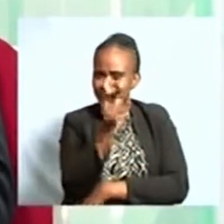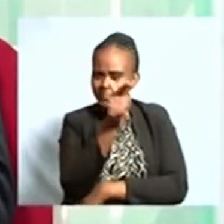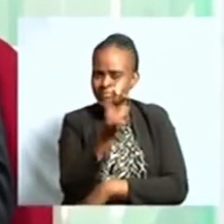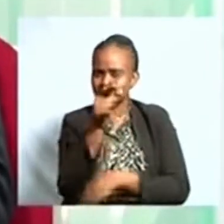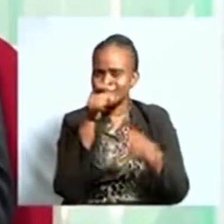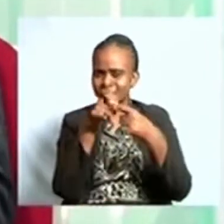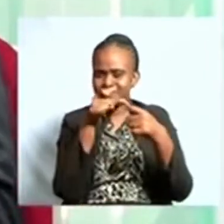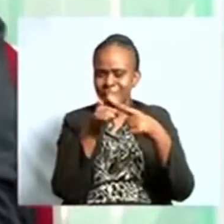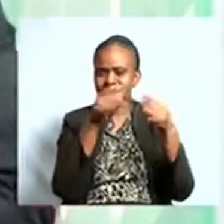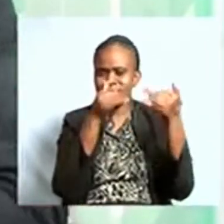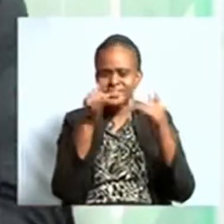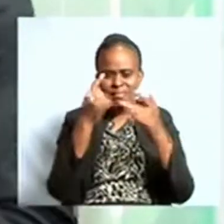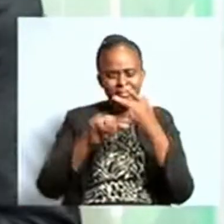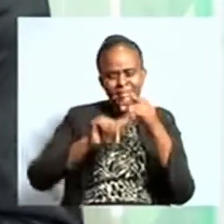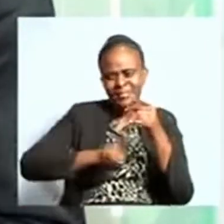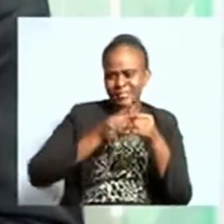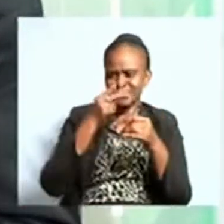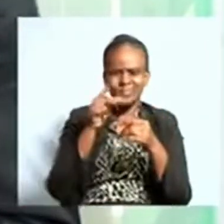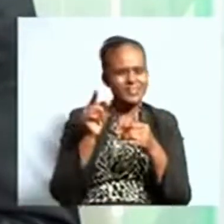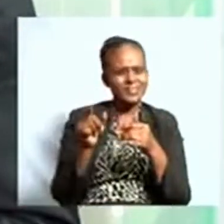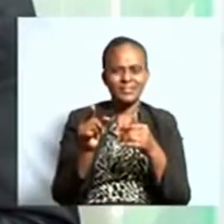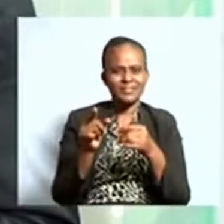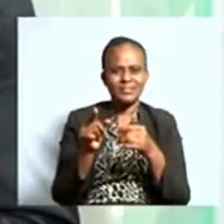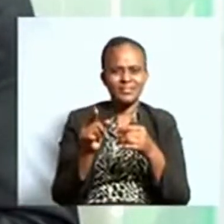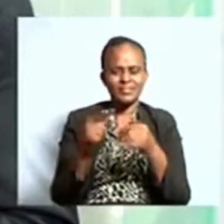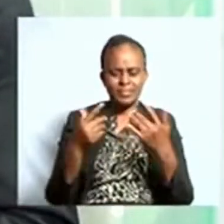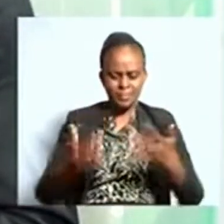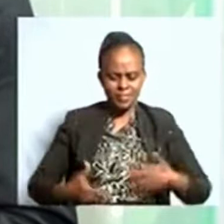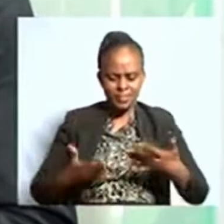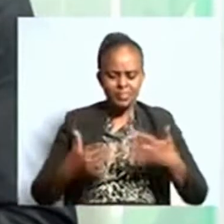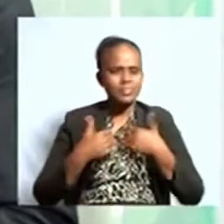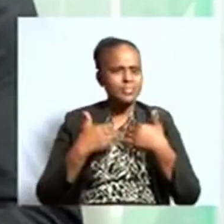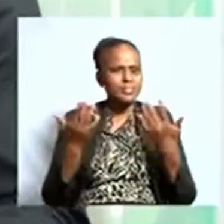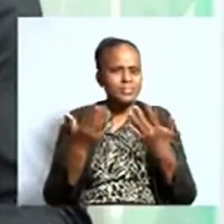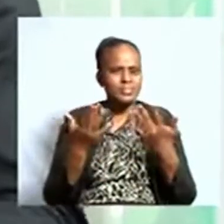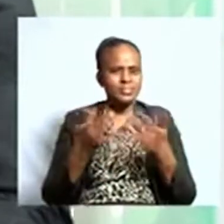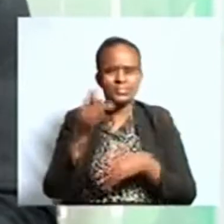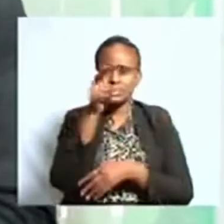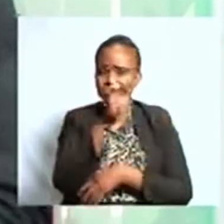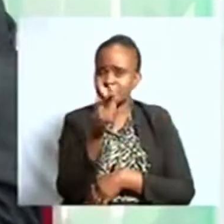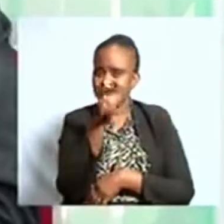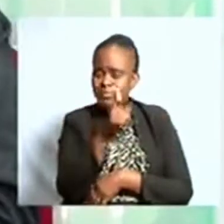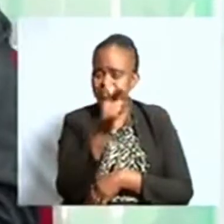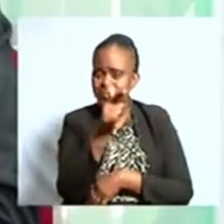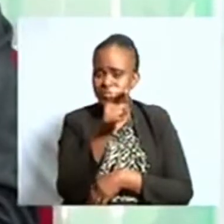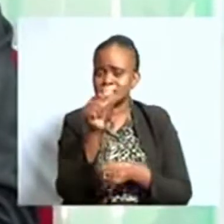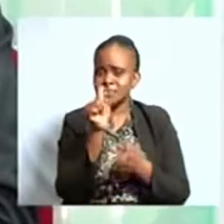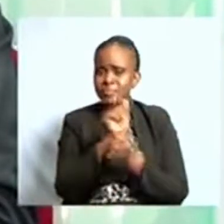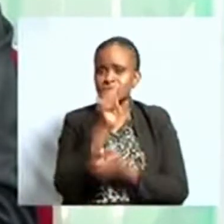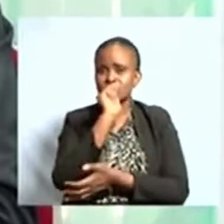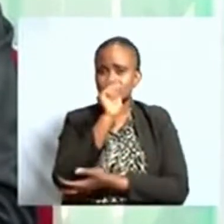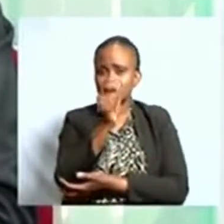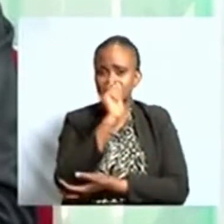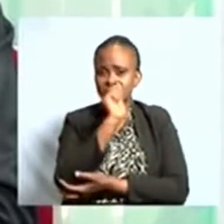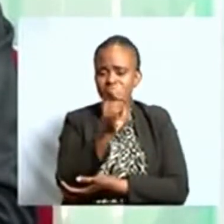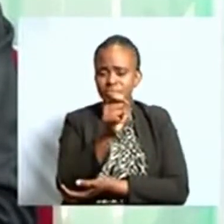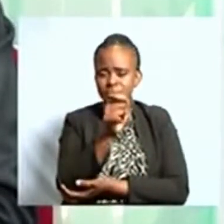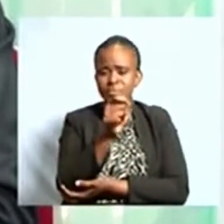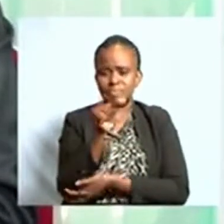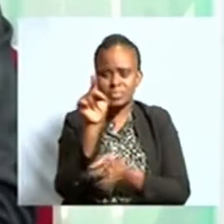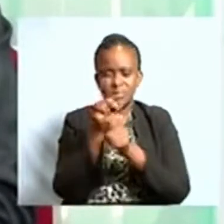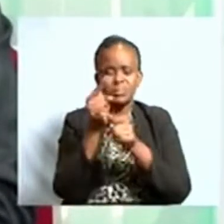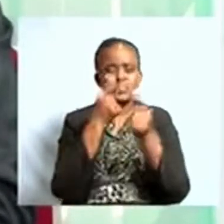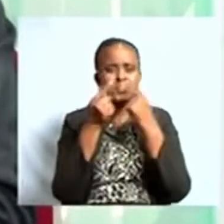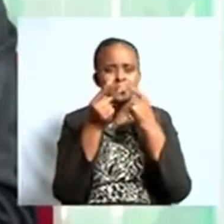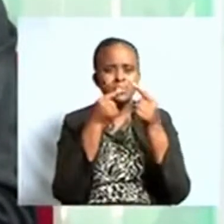grounds, and what we saw there, we were not happy. Our cameras and the microphones did